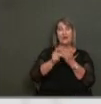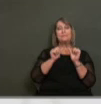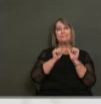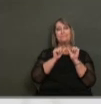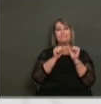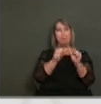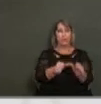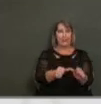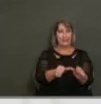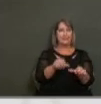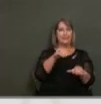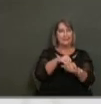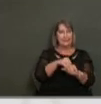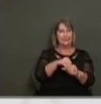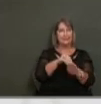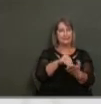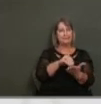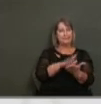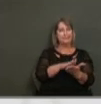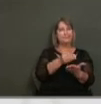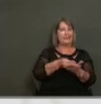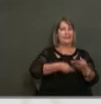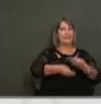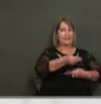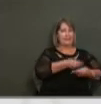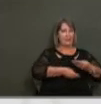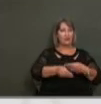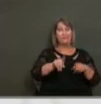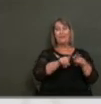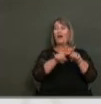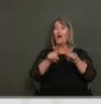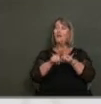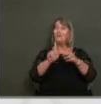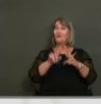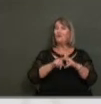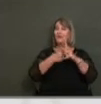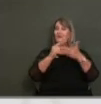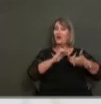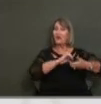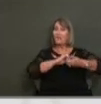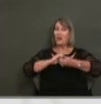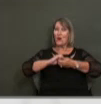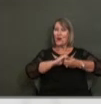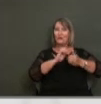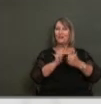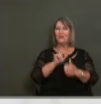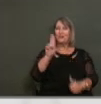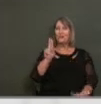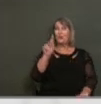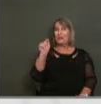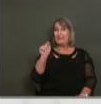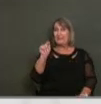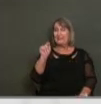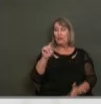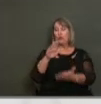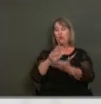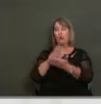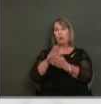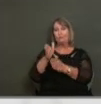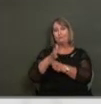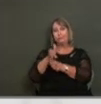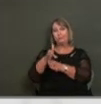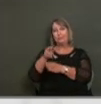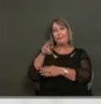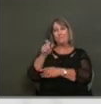We also have a partnership with the UT School of Public Health in San Antonio to develop the